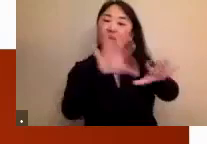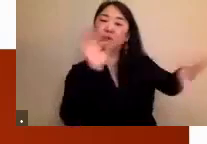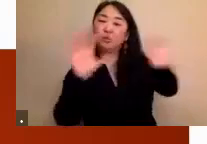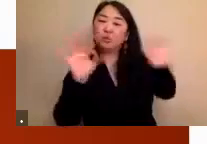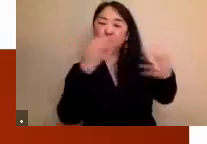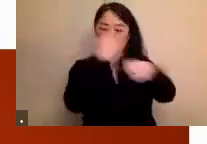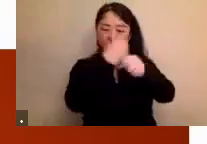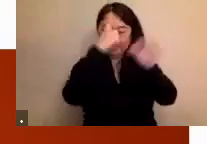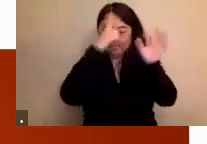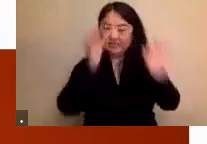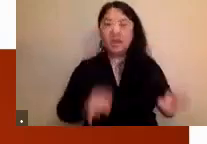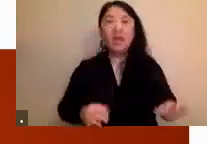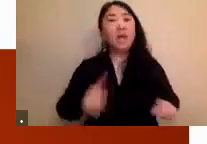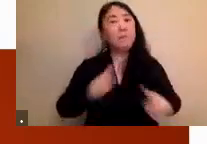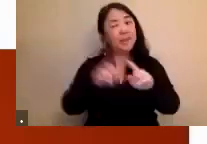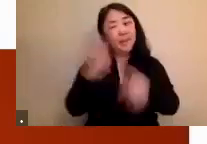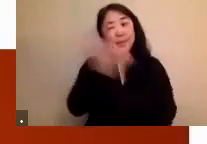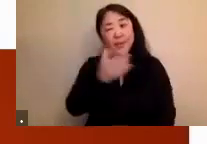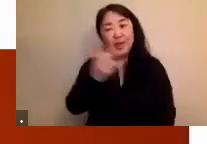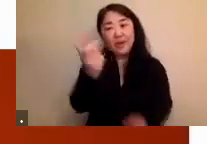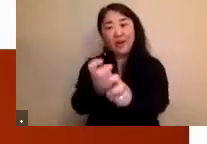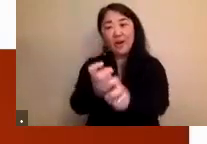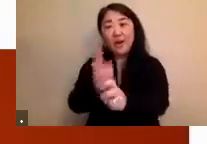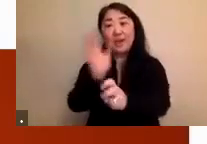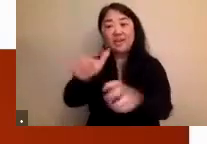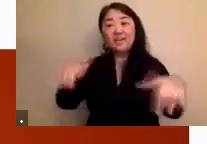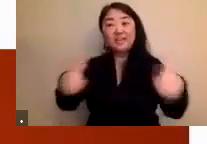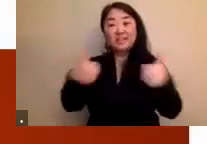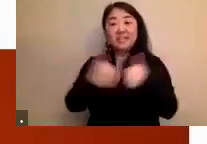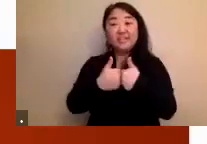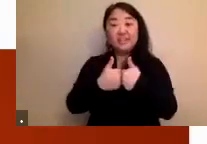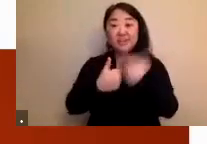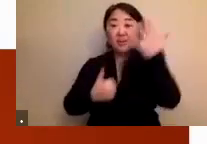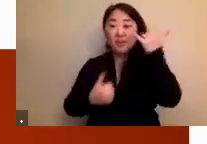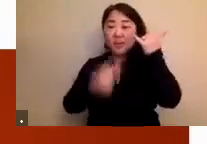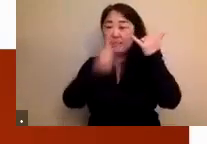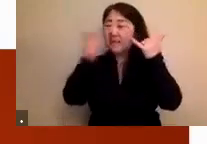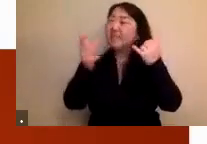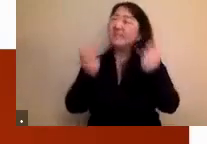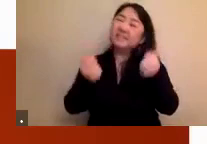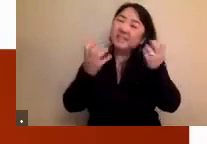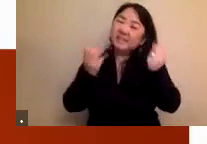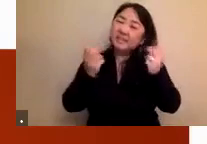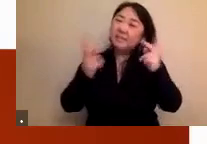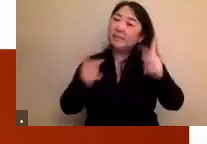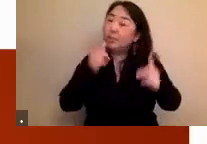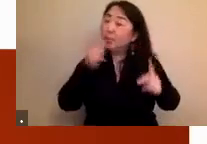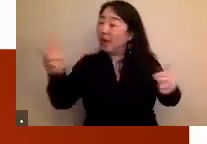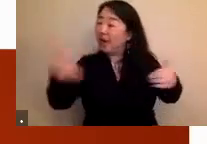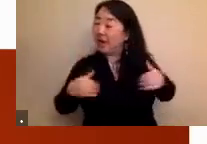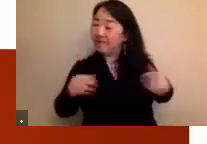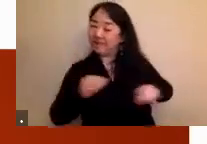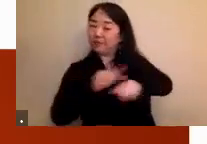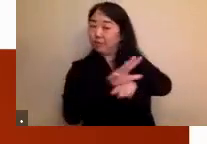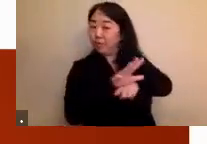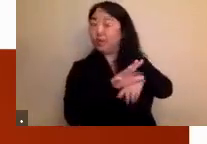in a society like that, that's a challenge, because often those that do have the most influence will